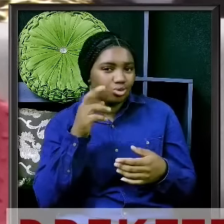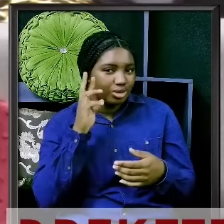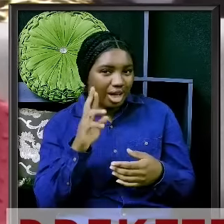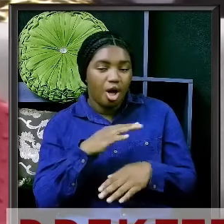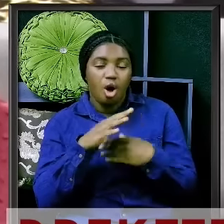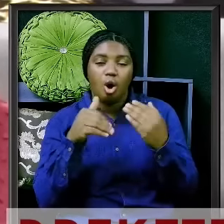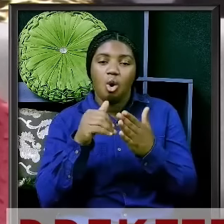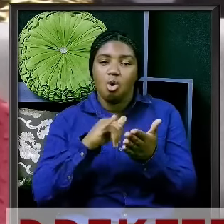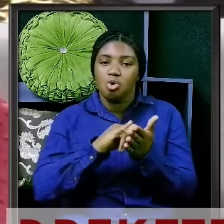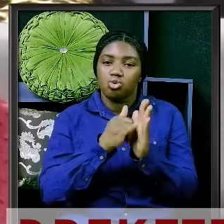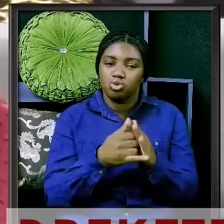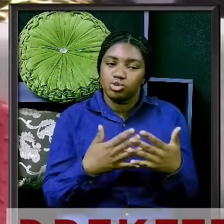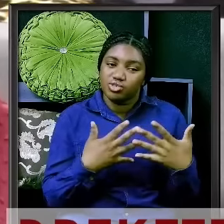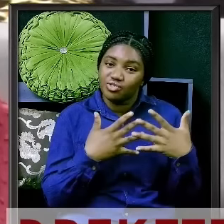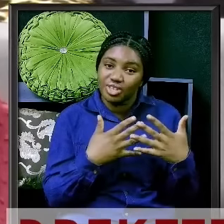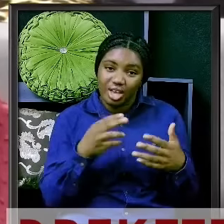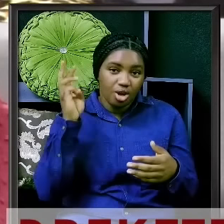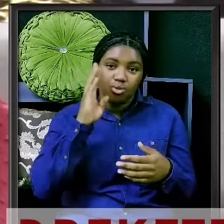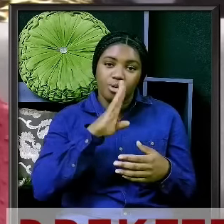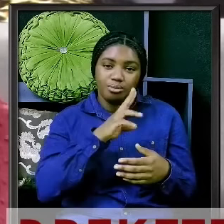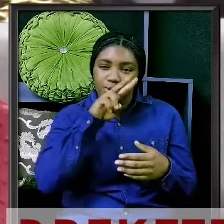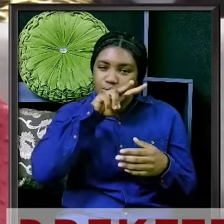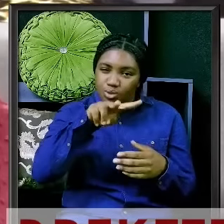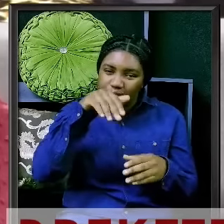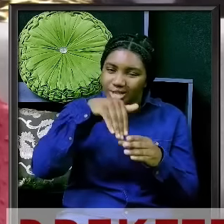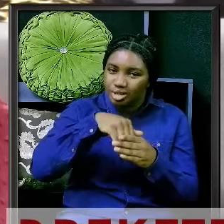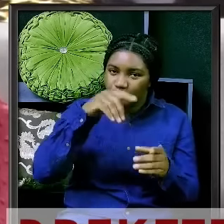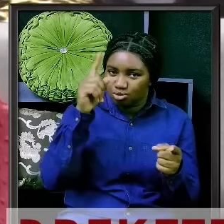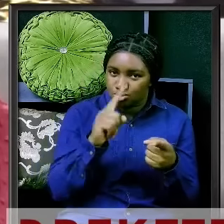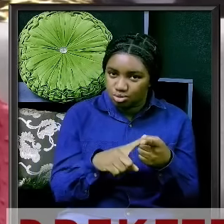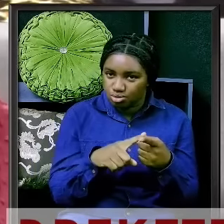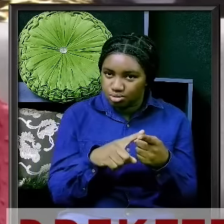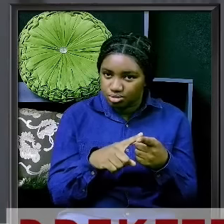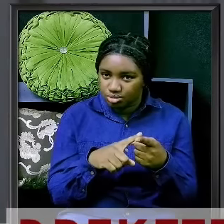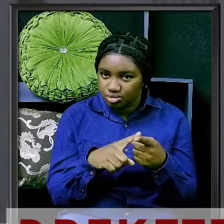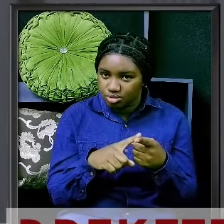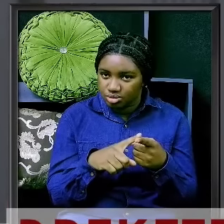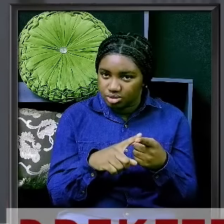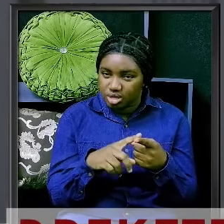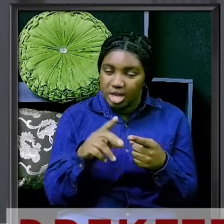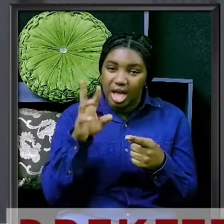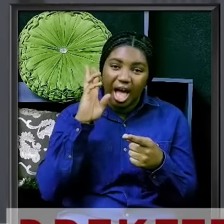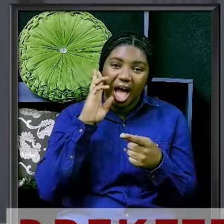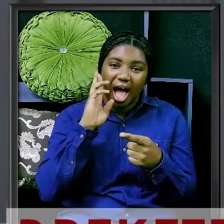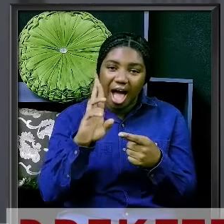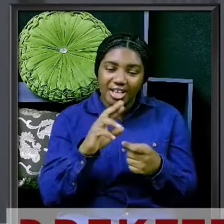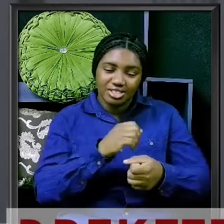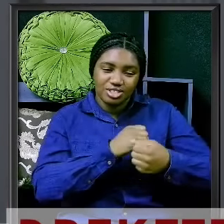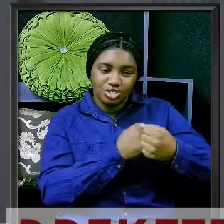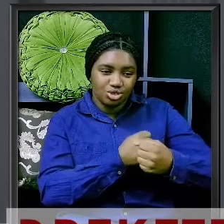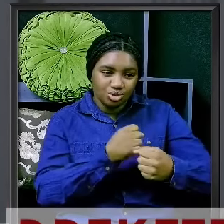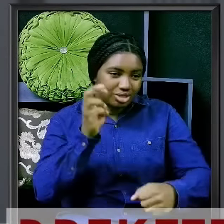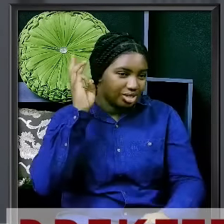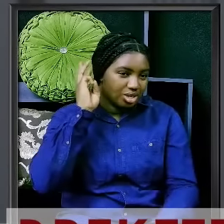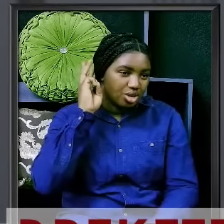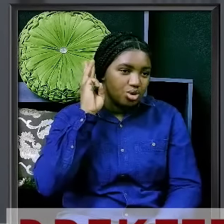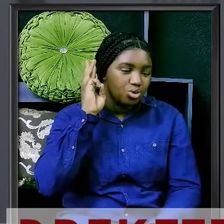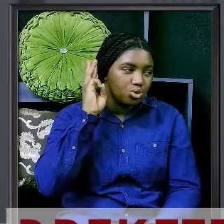all those fears will be looked into. The security, her security will not